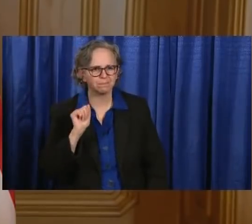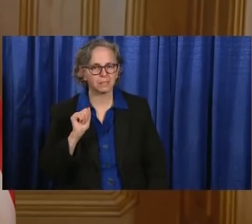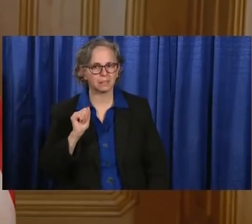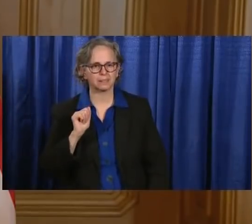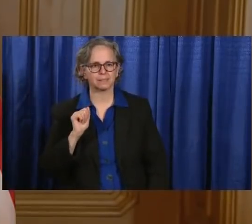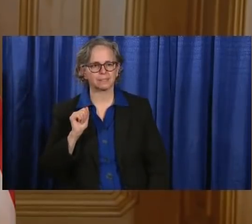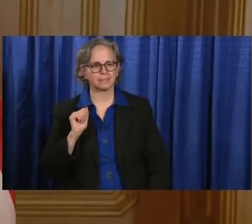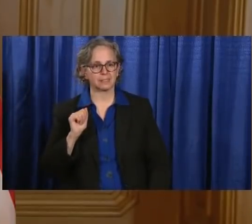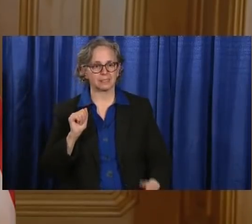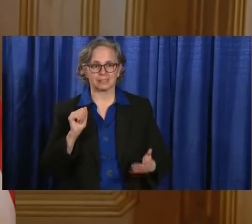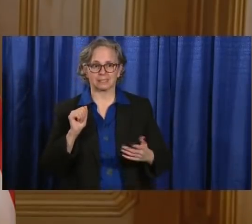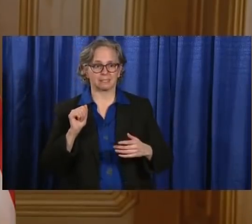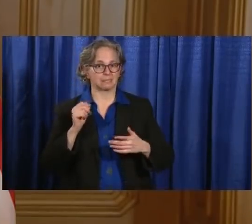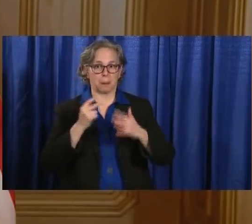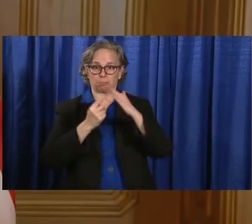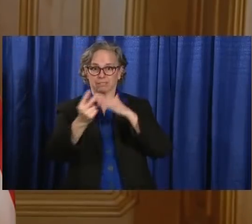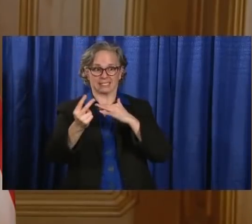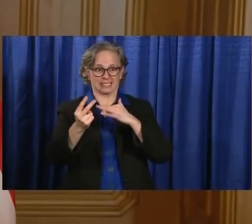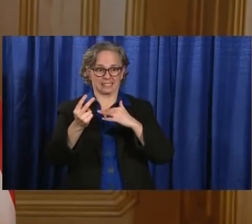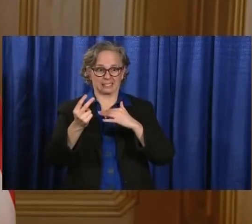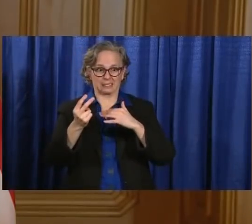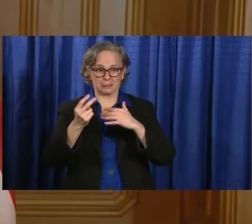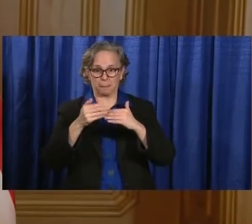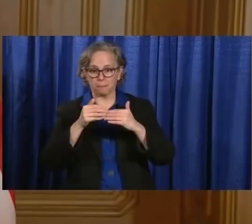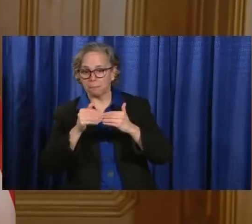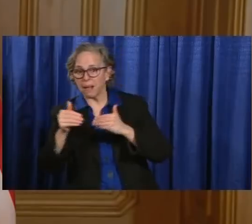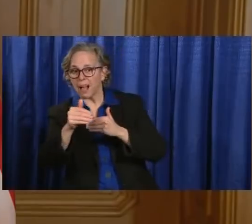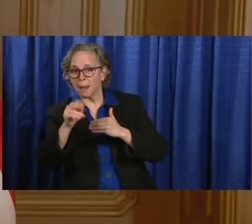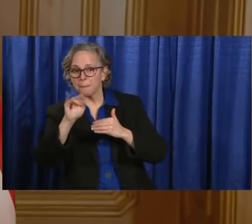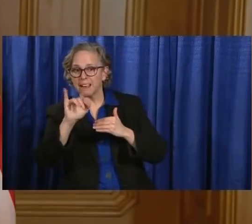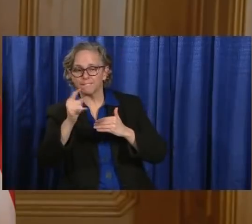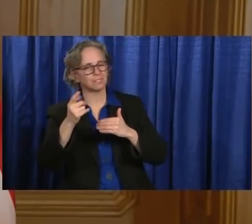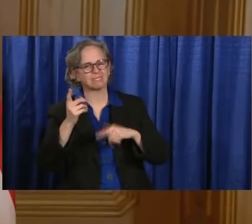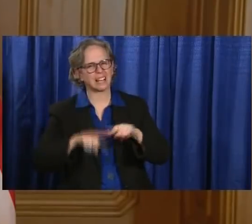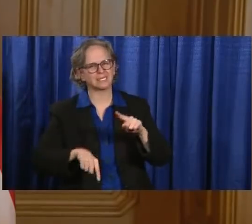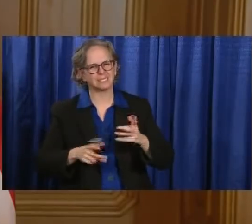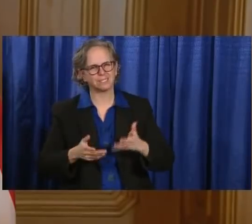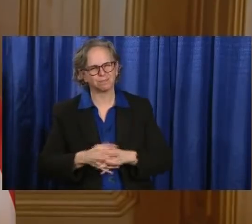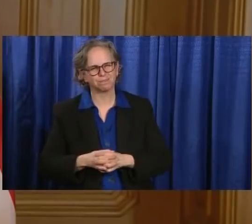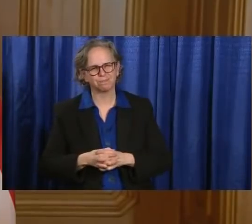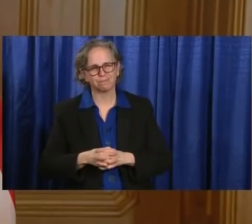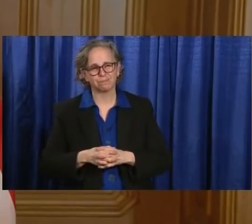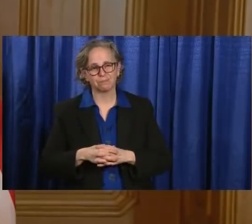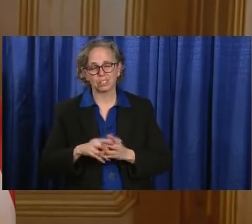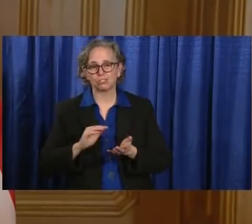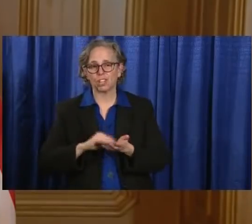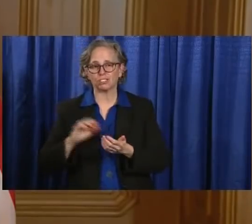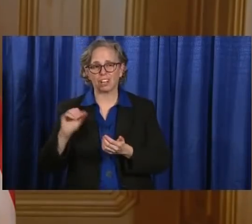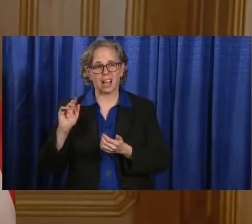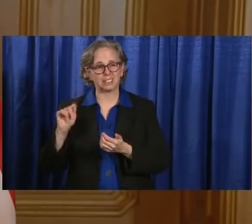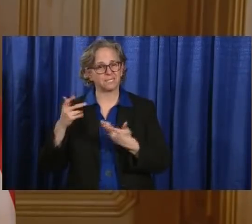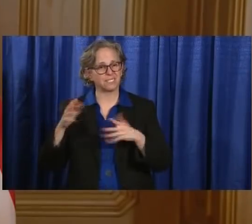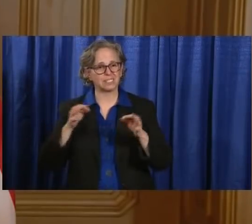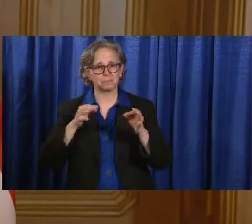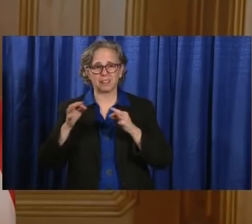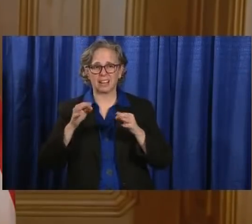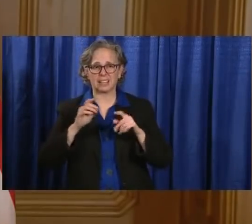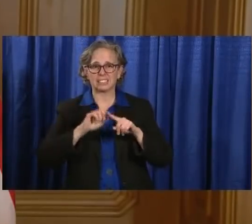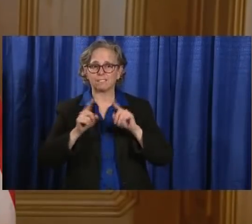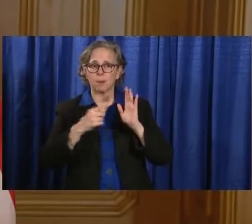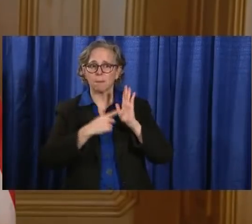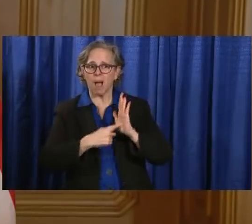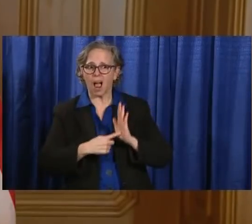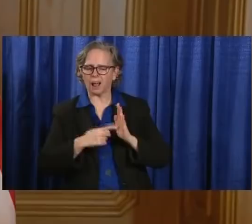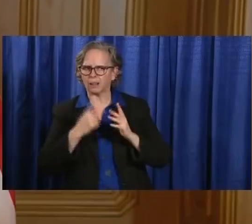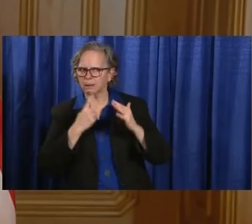know beyond that date. I mean, you've heard Dr. Acton explain what the modelers are telling her.